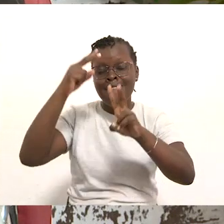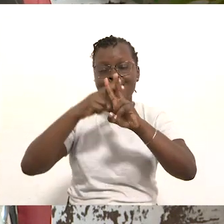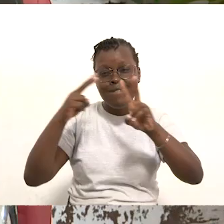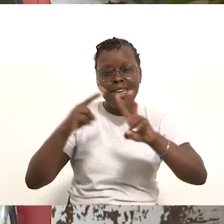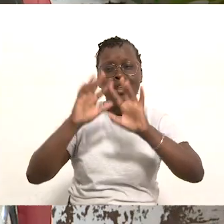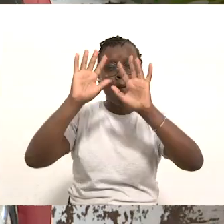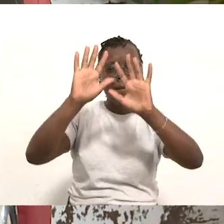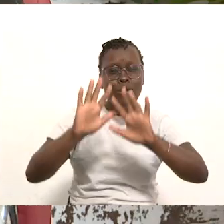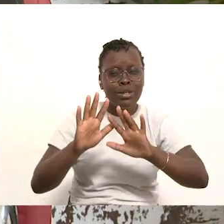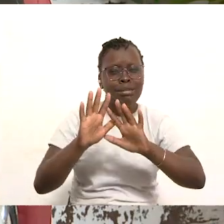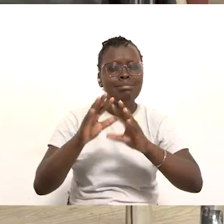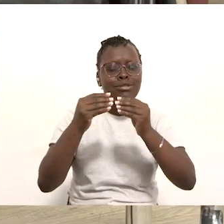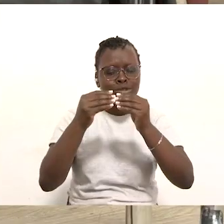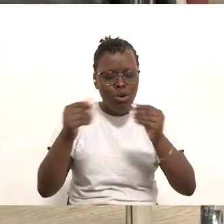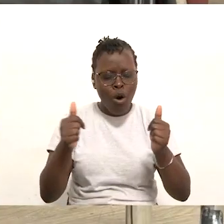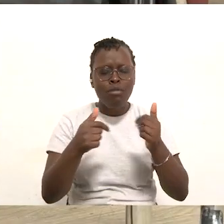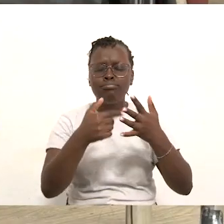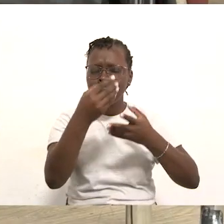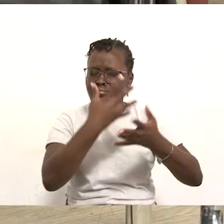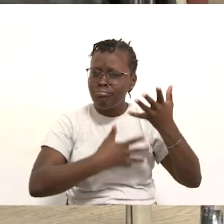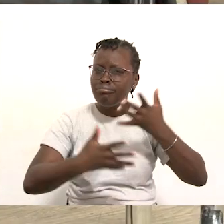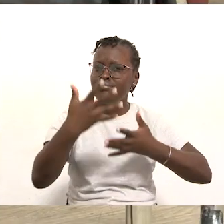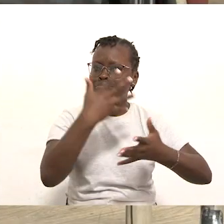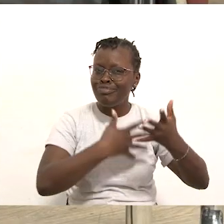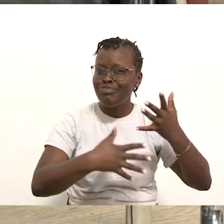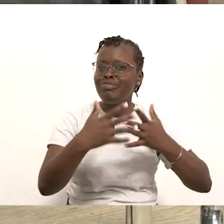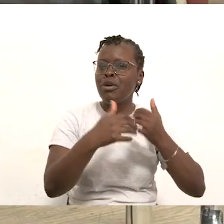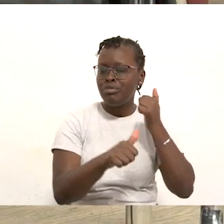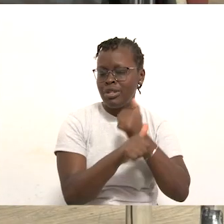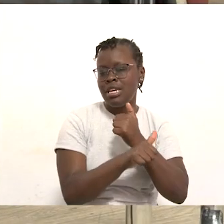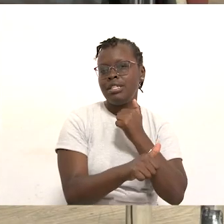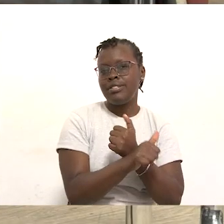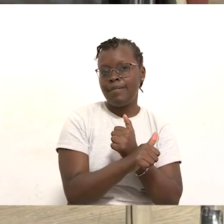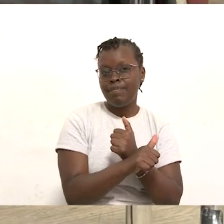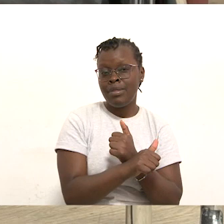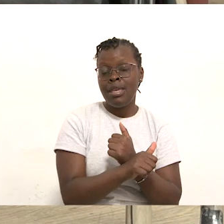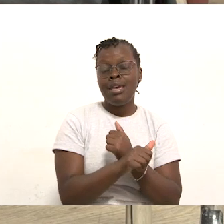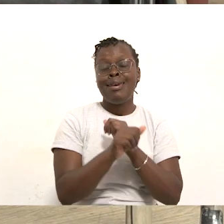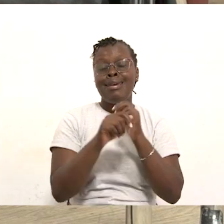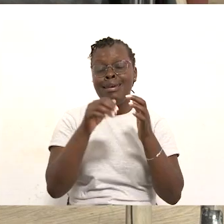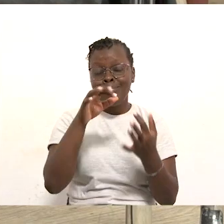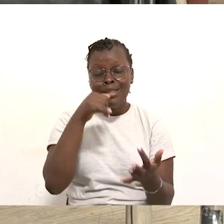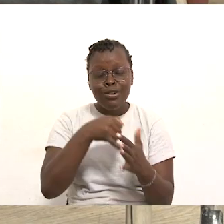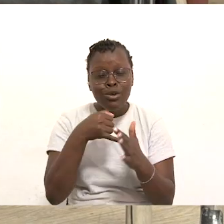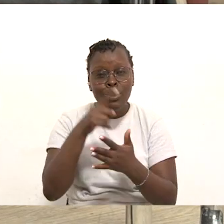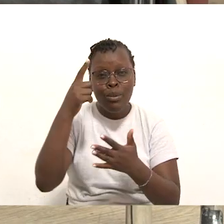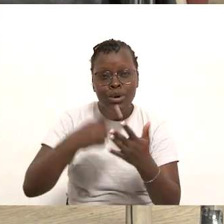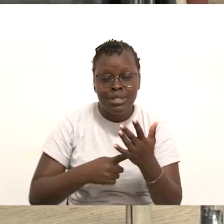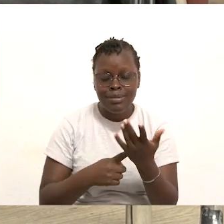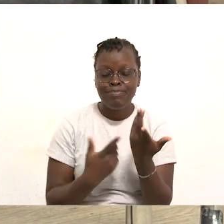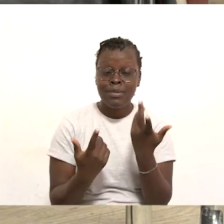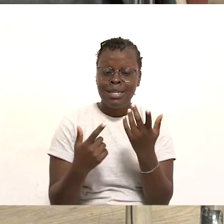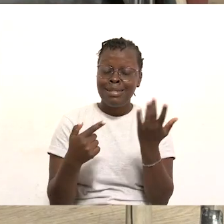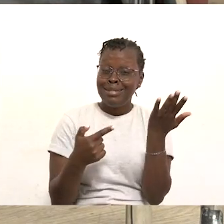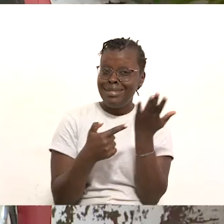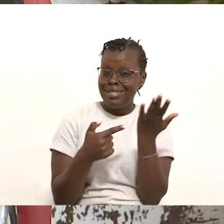address potential challenges that are facing education in Kenya, including digital divide issues. Digital divide issues, those are